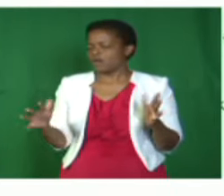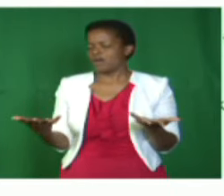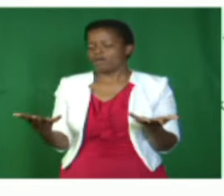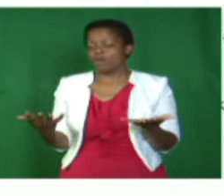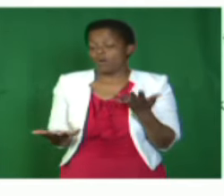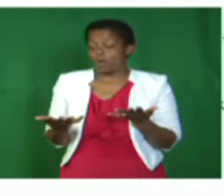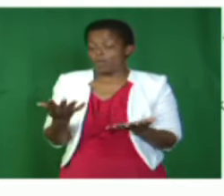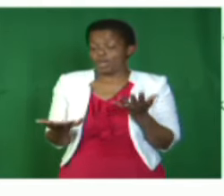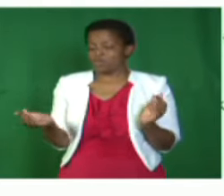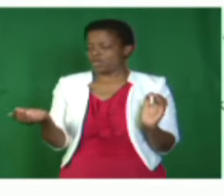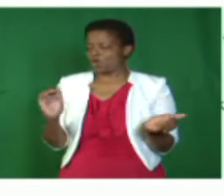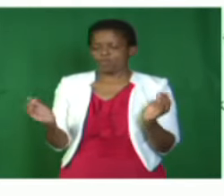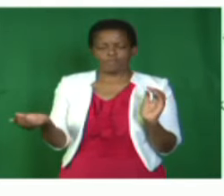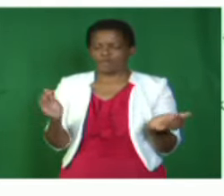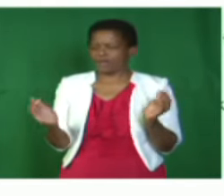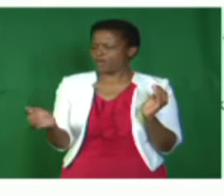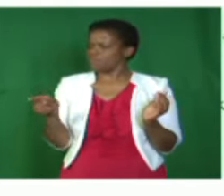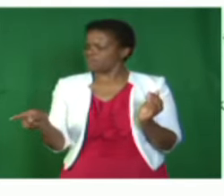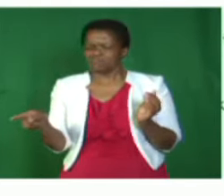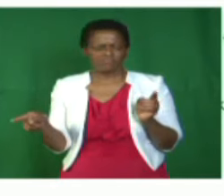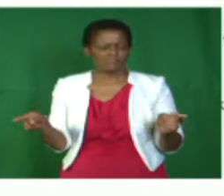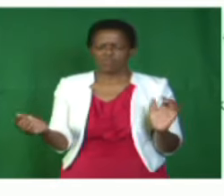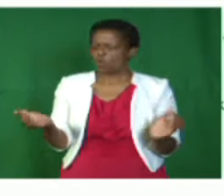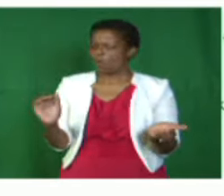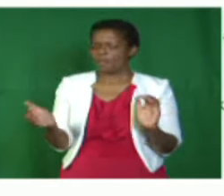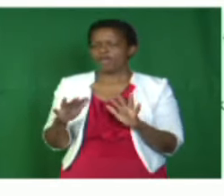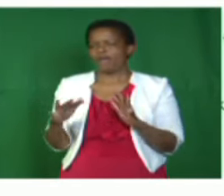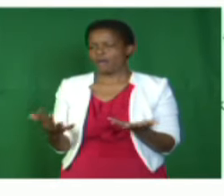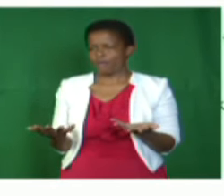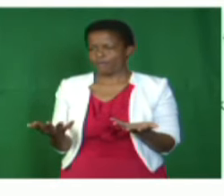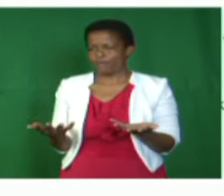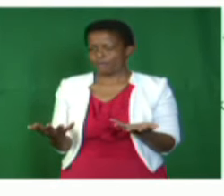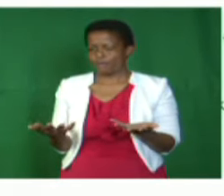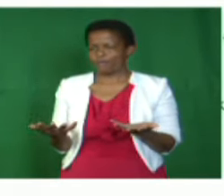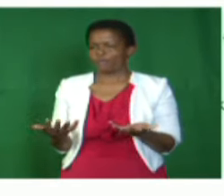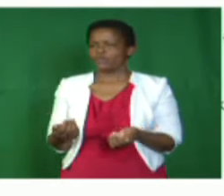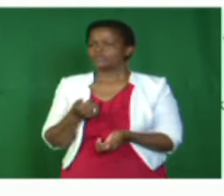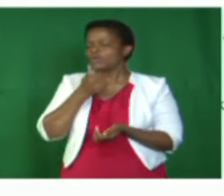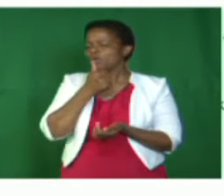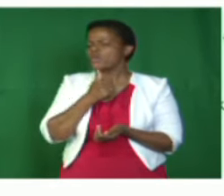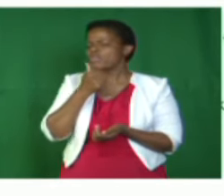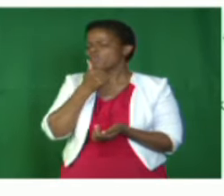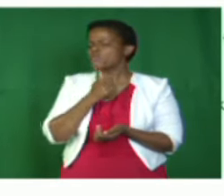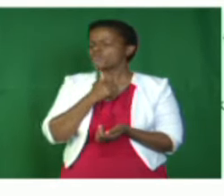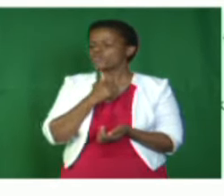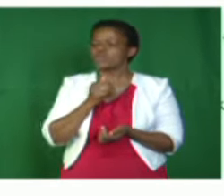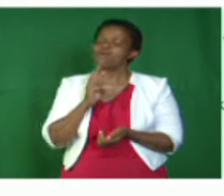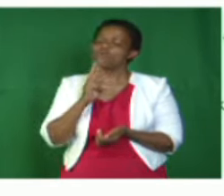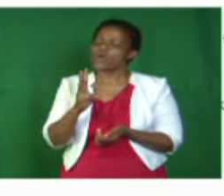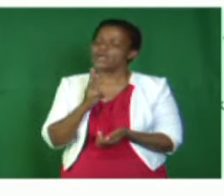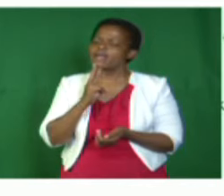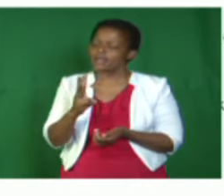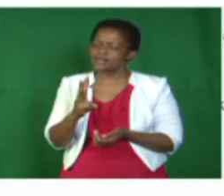a comparison of these two things. So we normally use certain conjunctions to show that we are